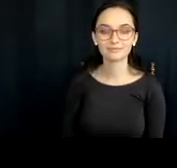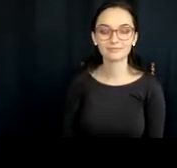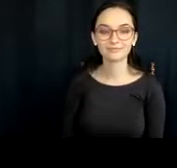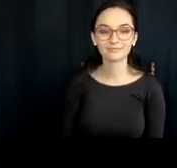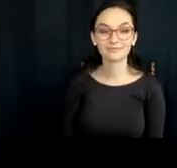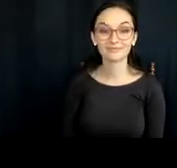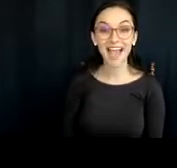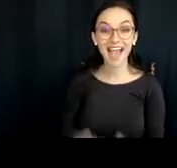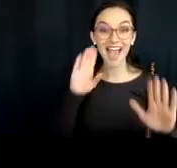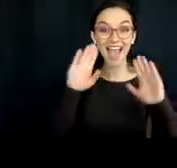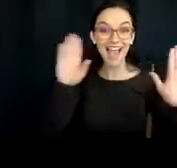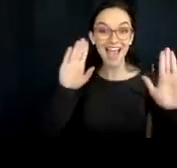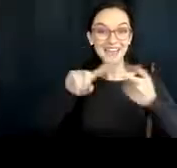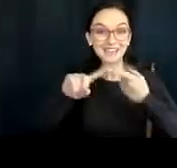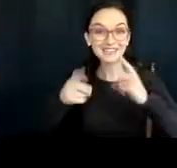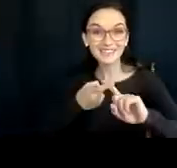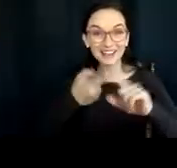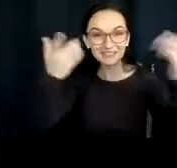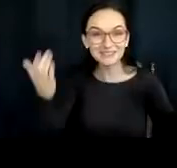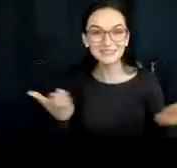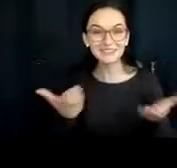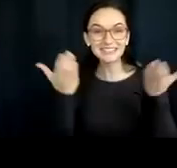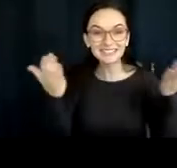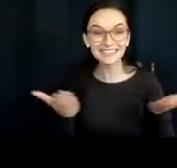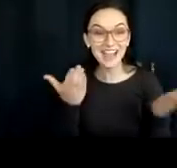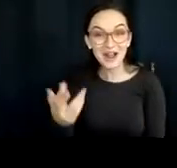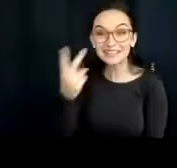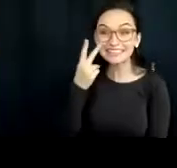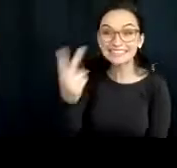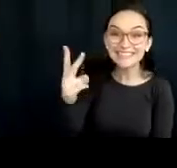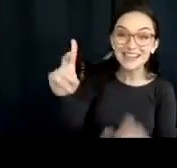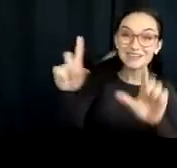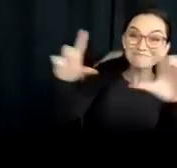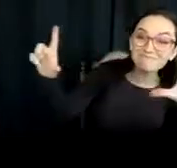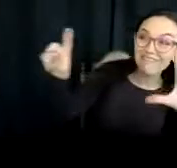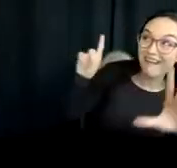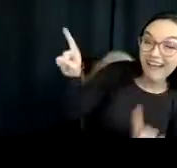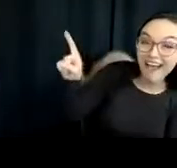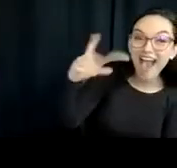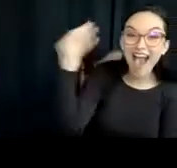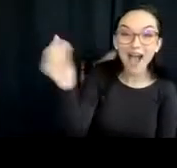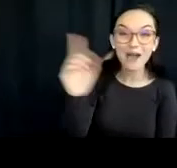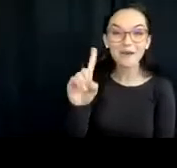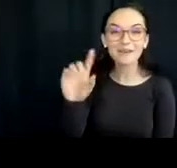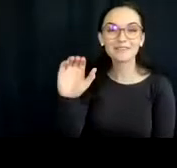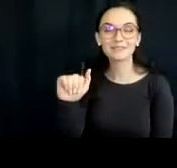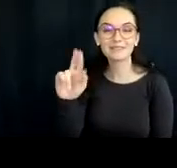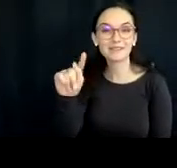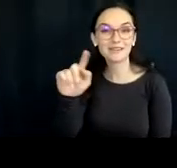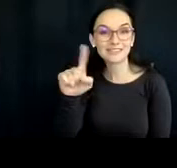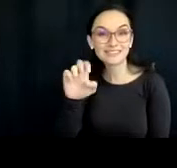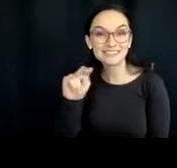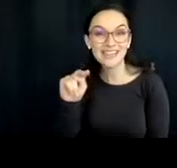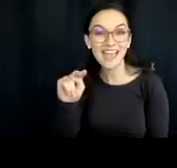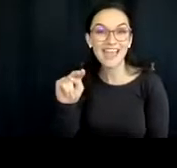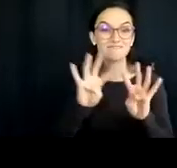Hey friends, we are here. That's right, outside Autzen Stadium, home of the Oregon Ducks